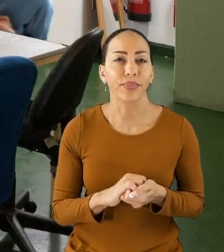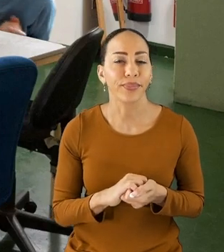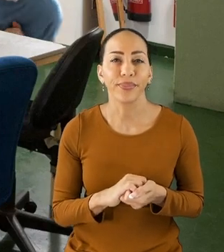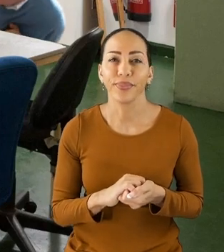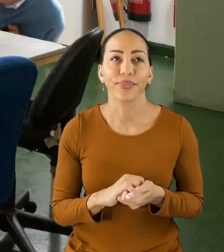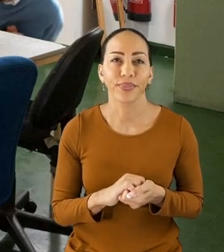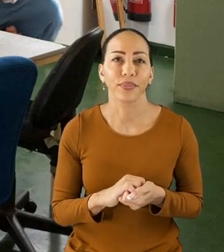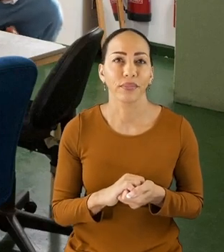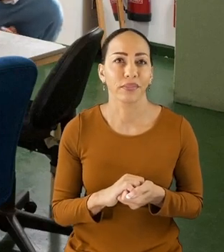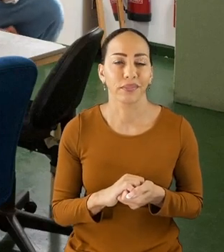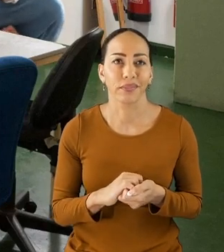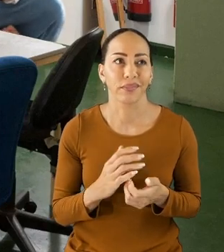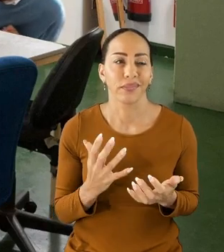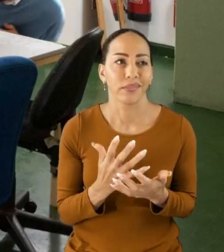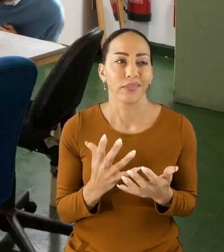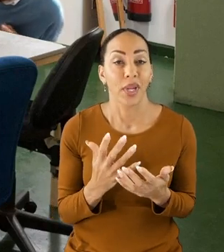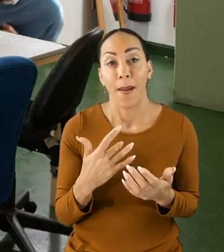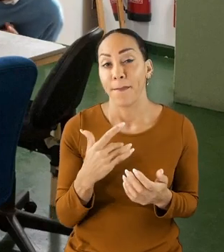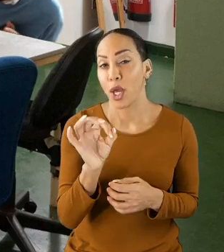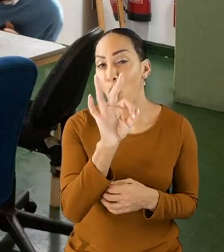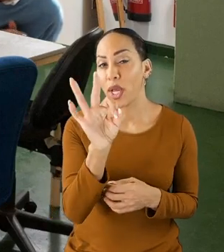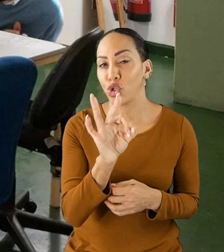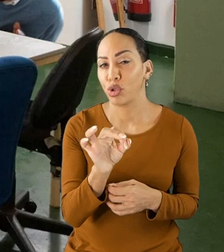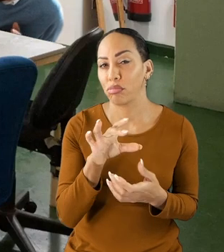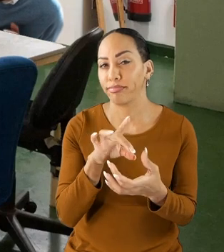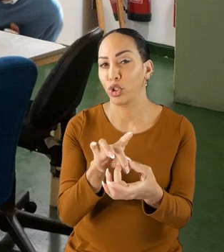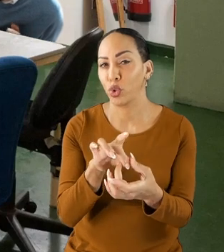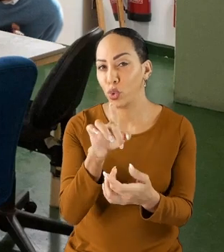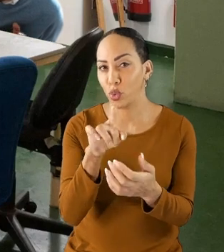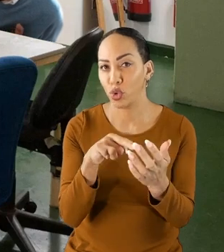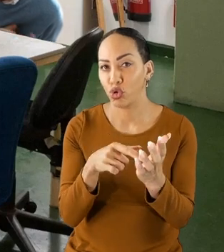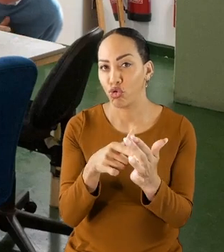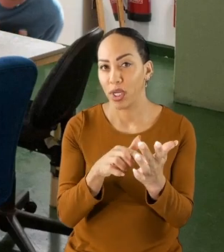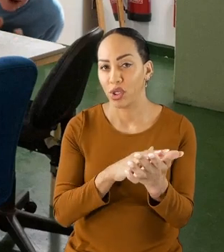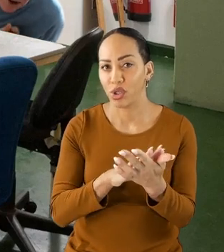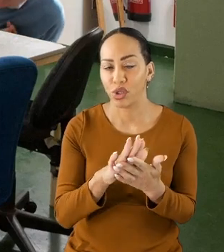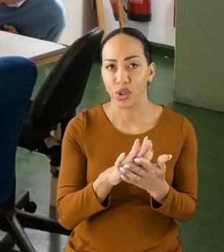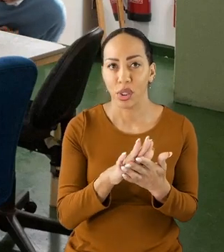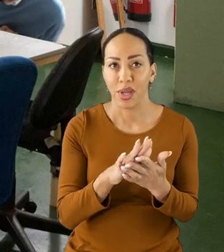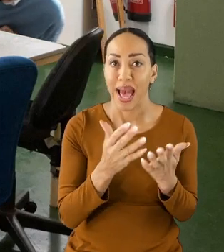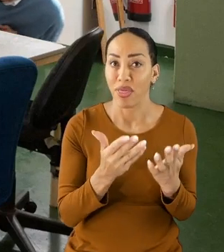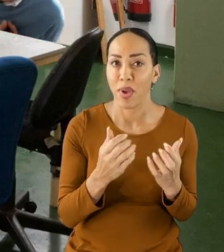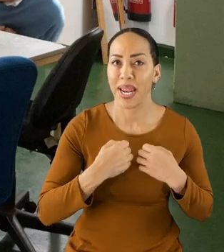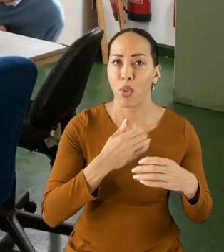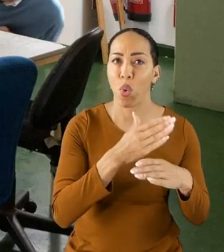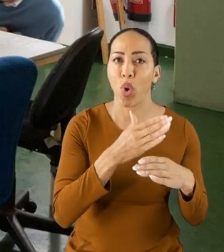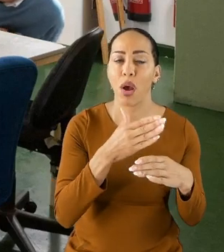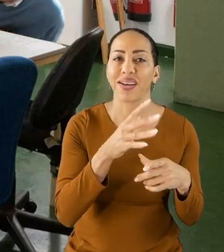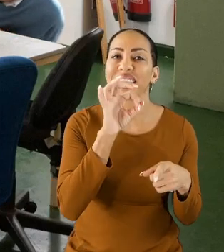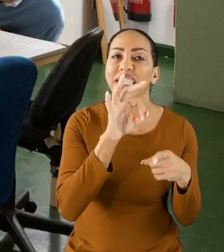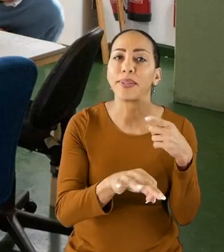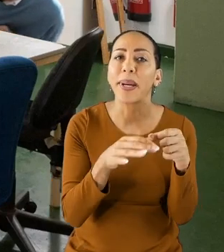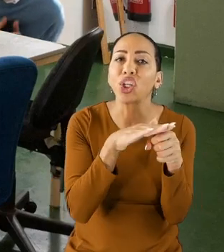really interesting that, this, if you like, it, how do you get, I suppose my question to Tricia, how do we get out